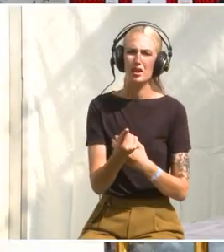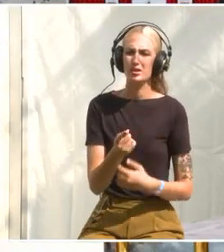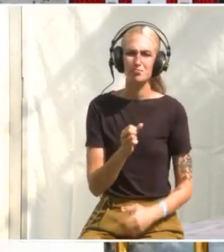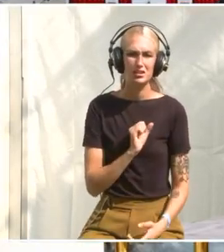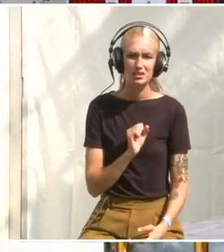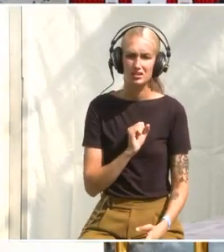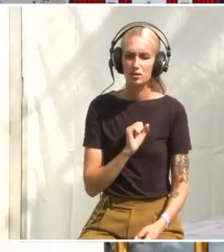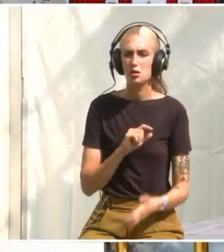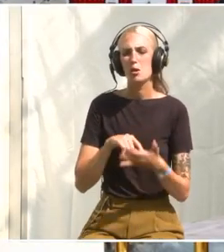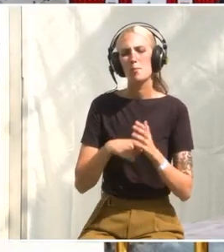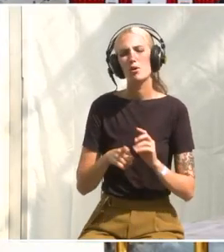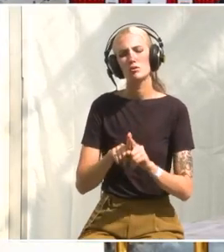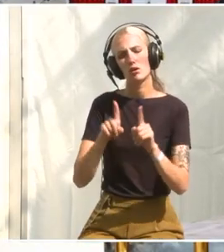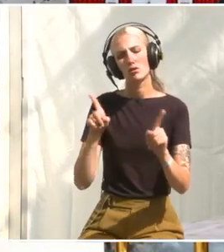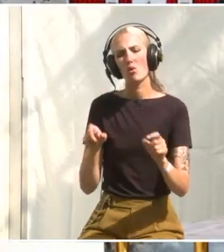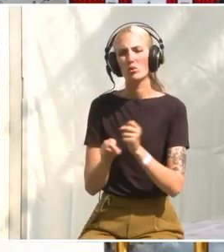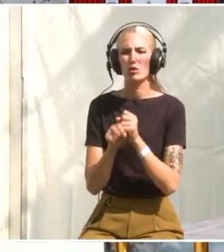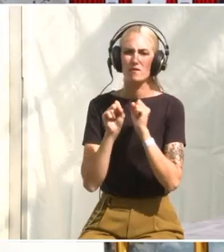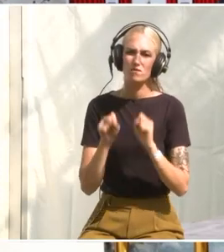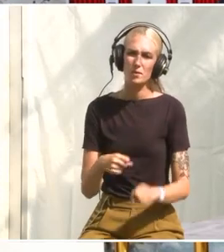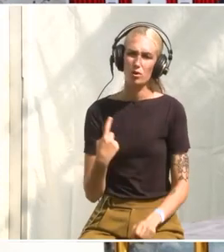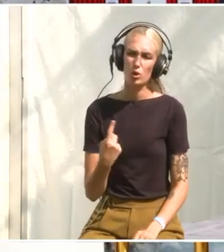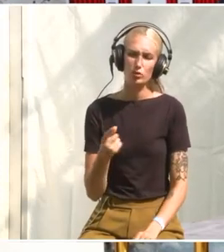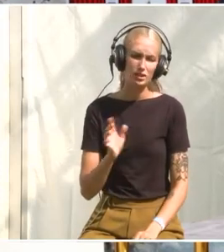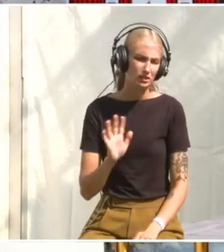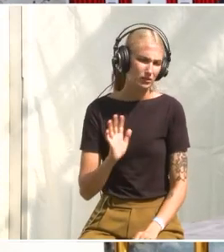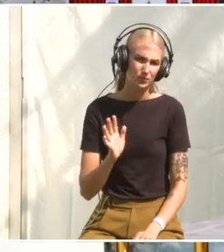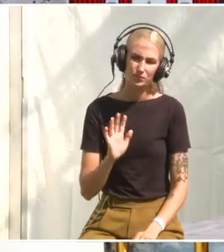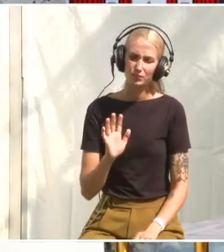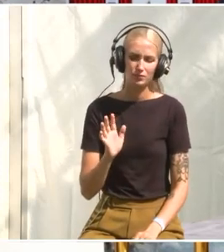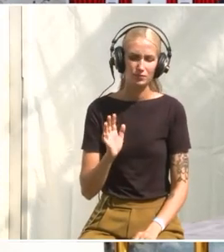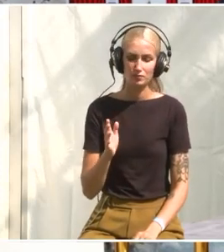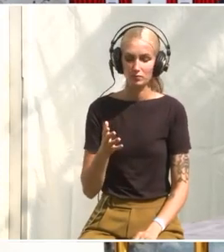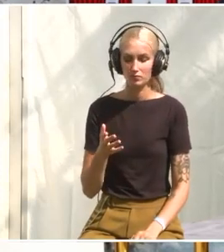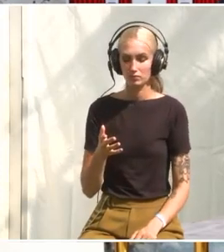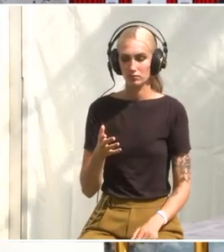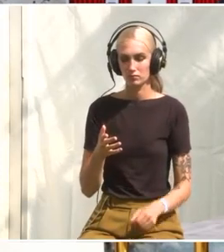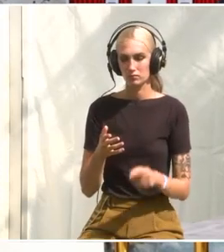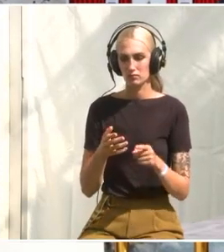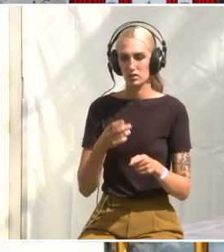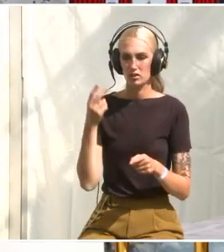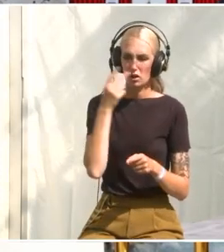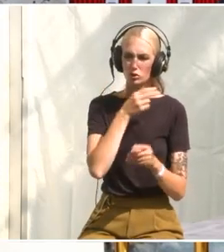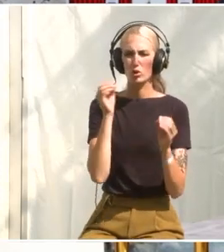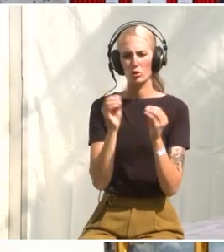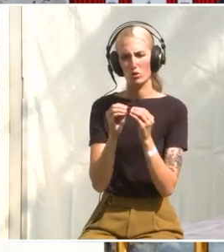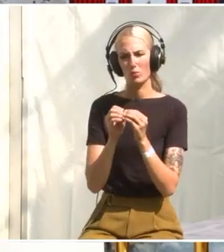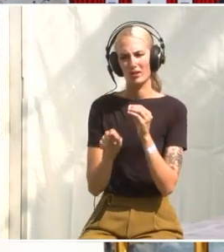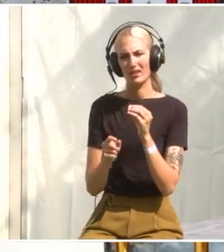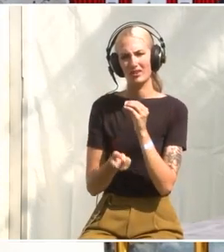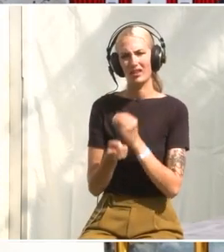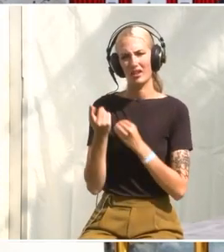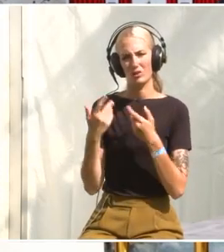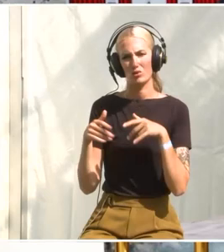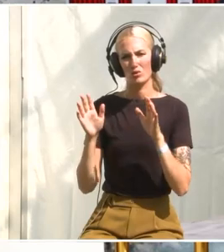could do remote work, because it started kind of get speed in the 2010s. So really the driver